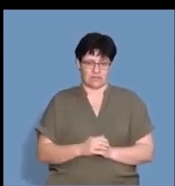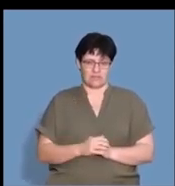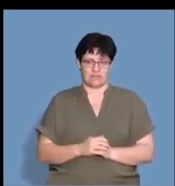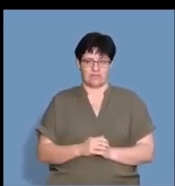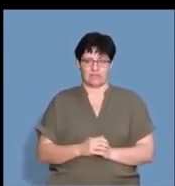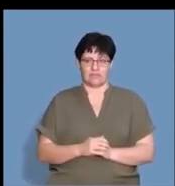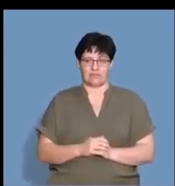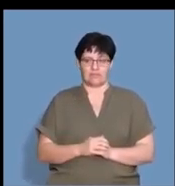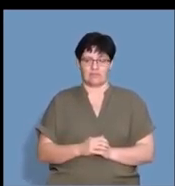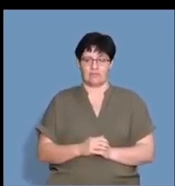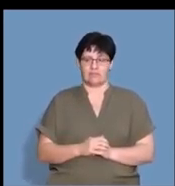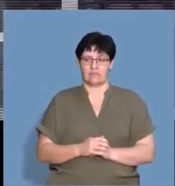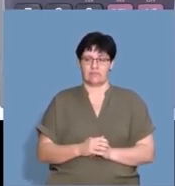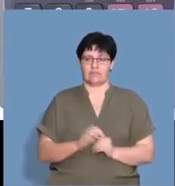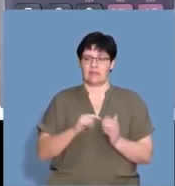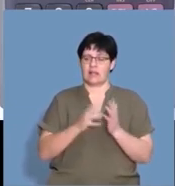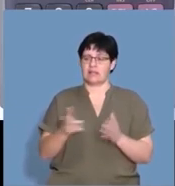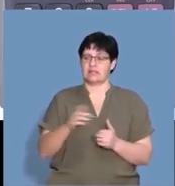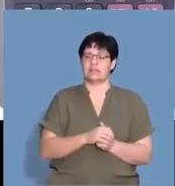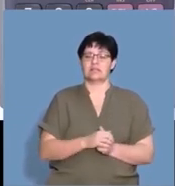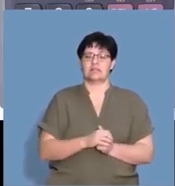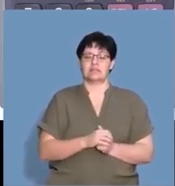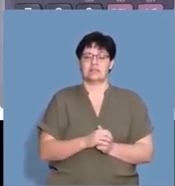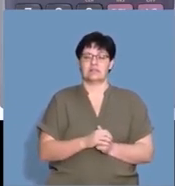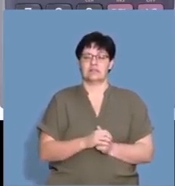434,61. Let's get my calculator out.